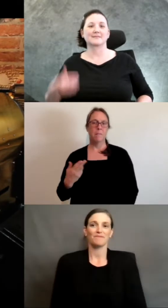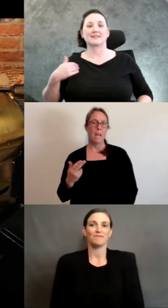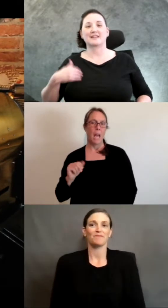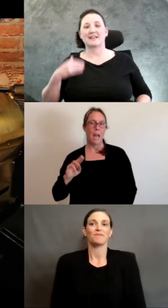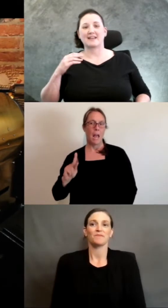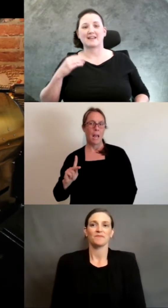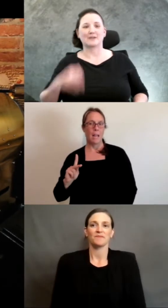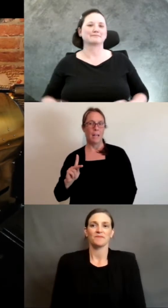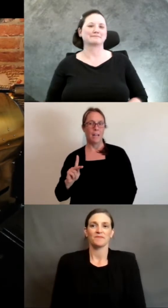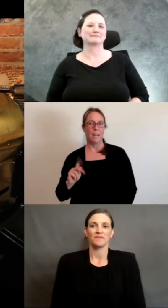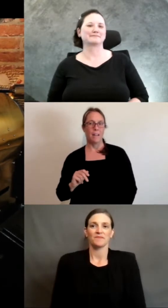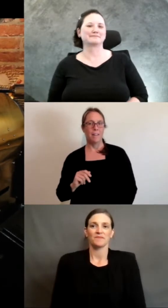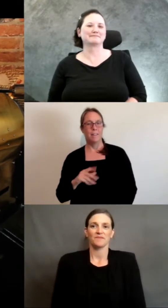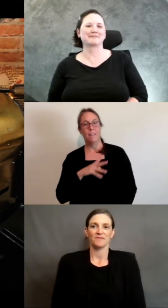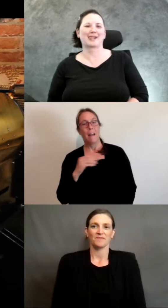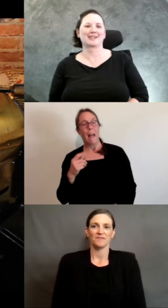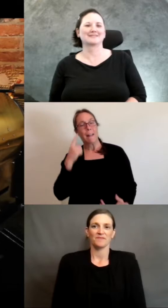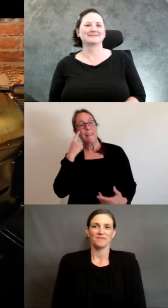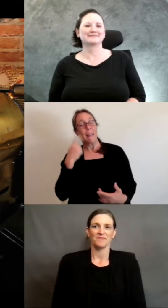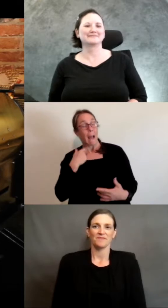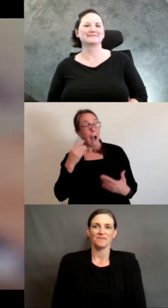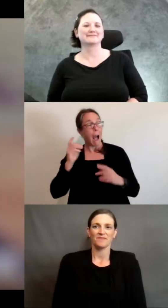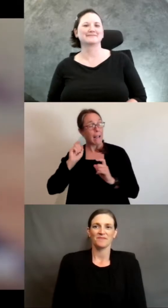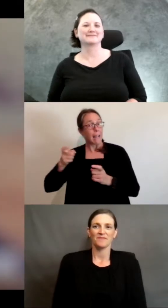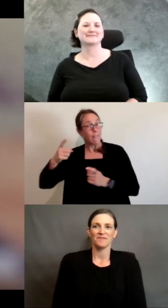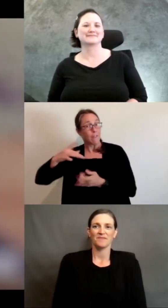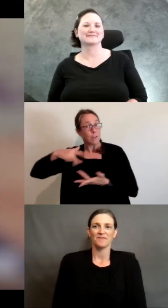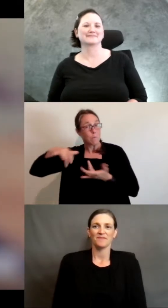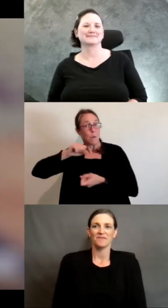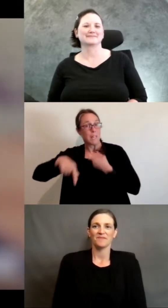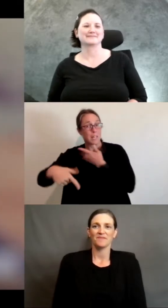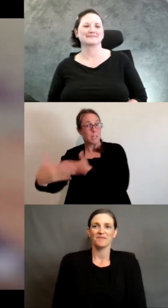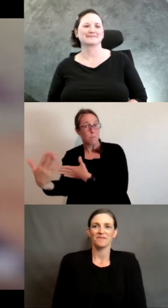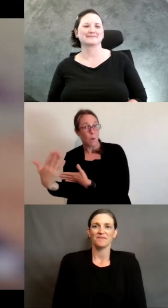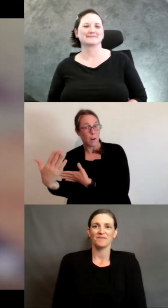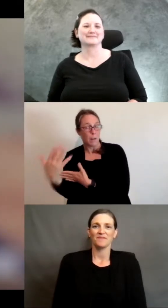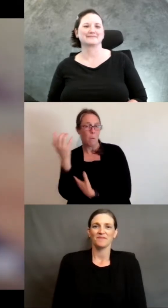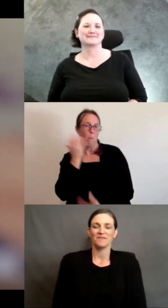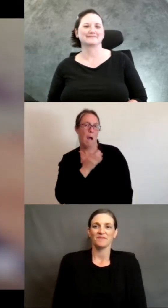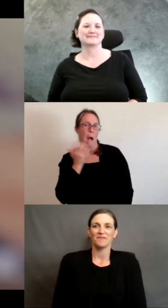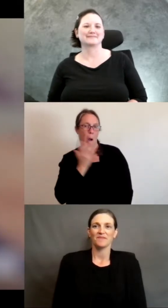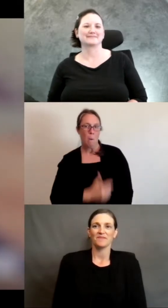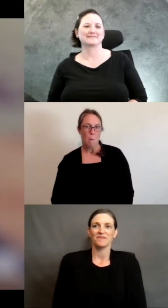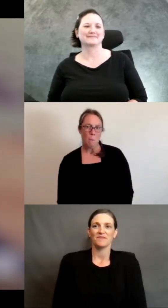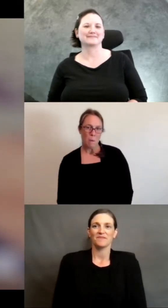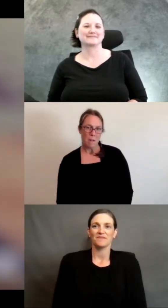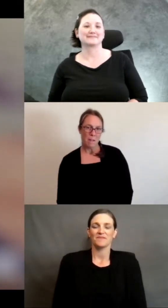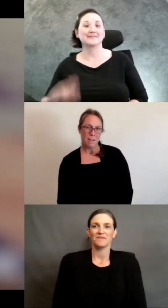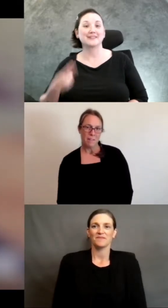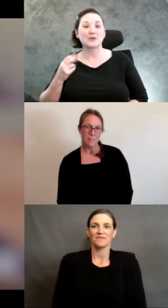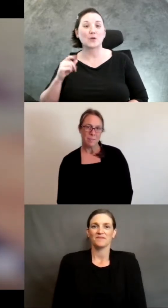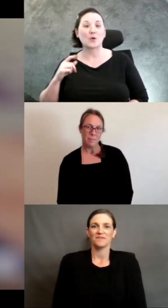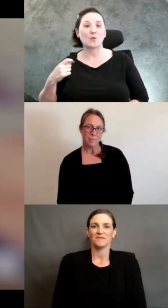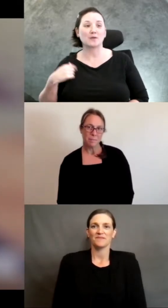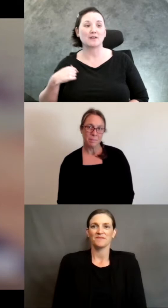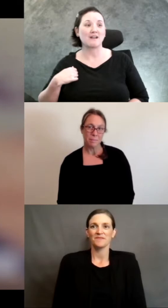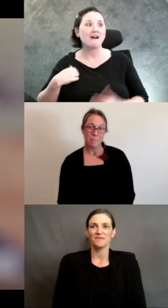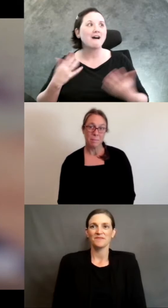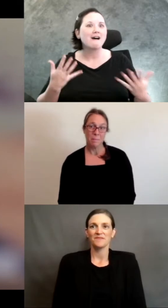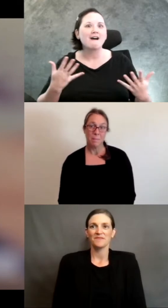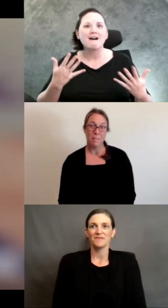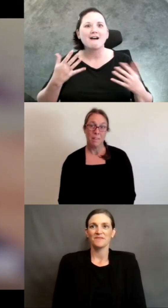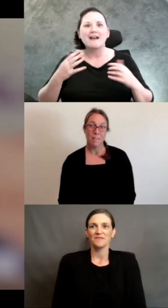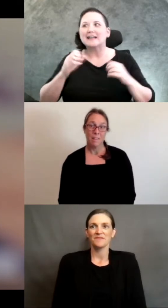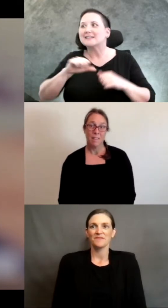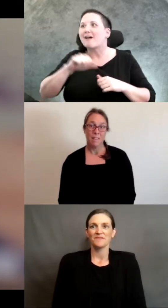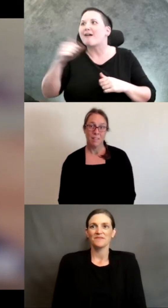smoothie this morning. Wow. Oh my gosh. It's another thing that makes you think anything is